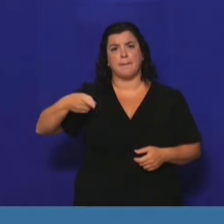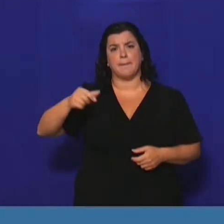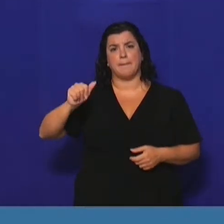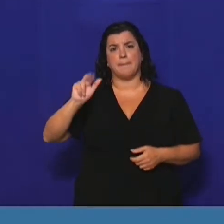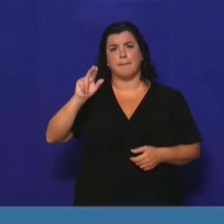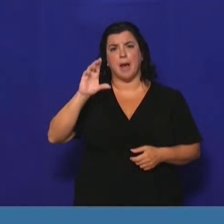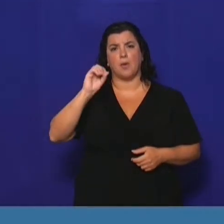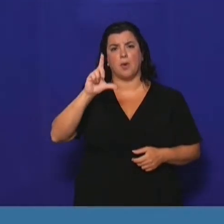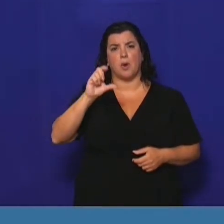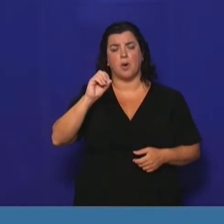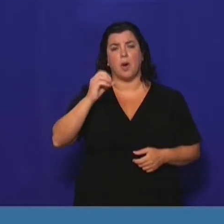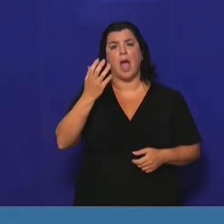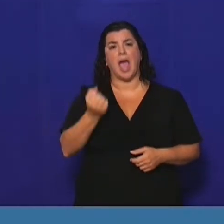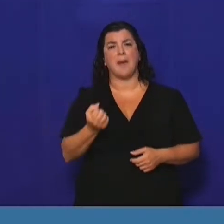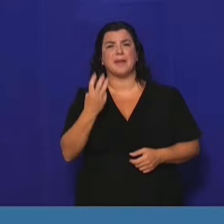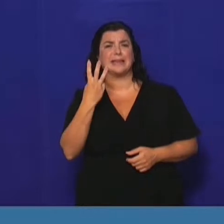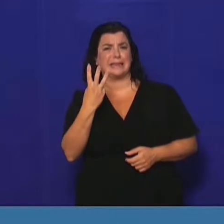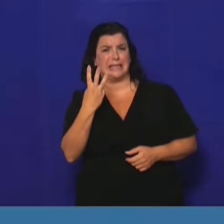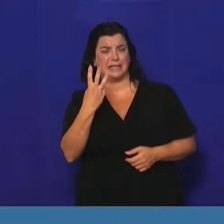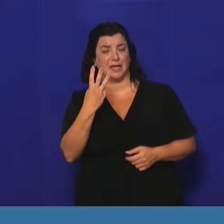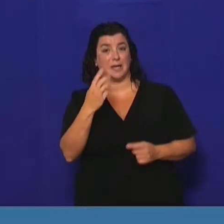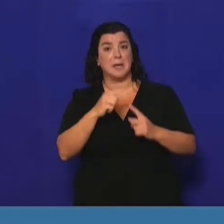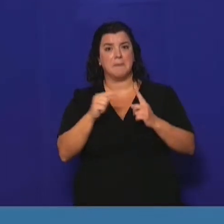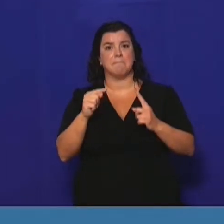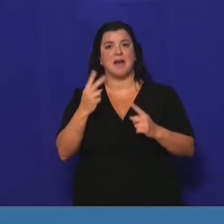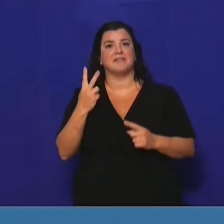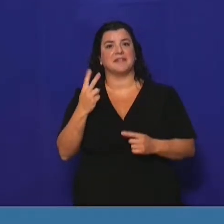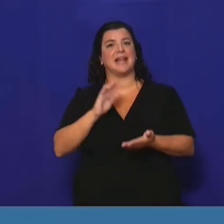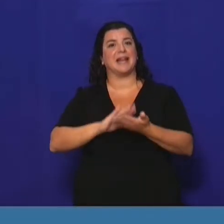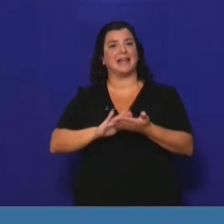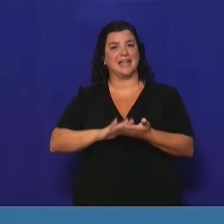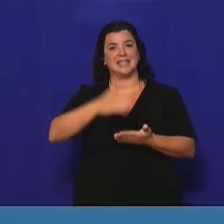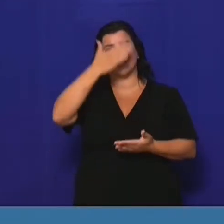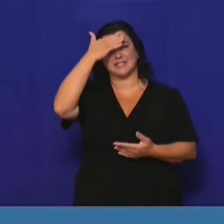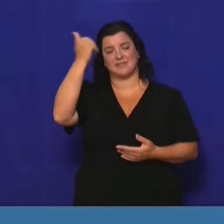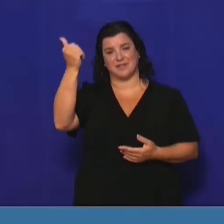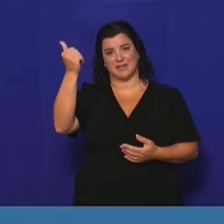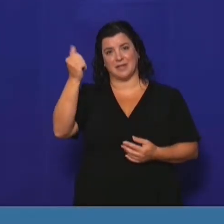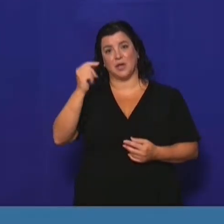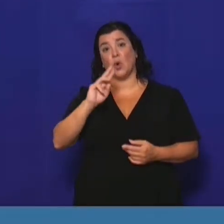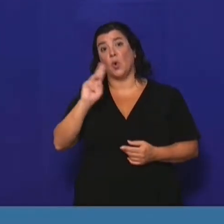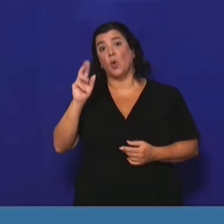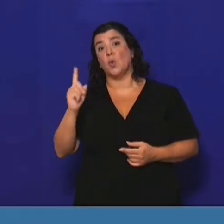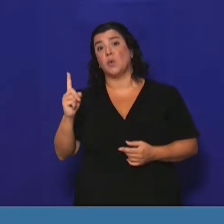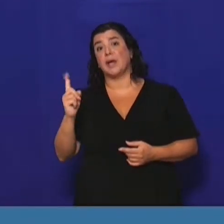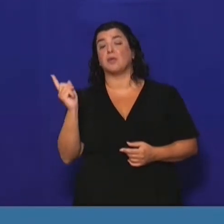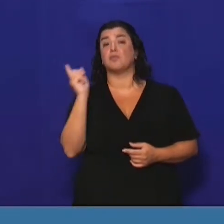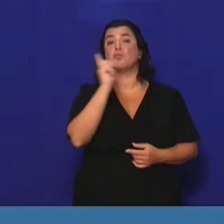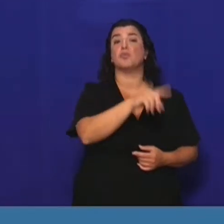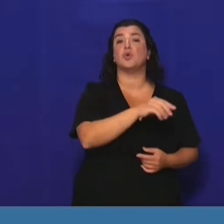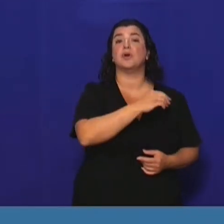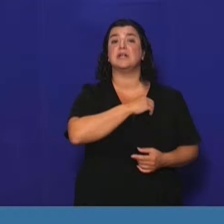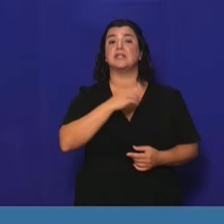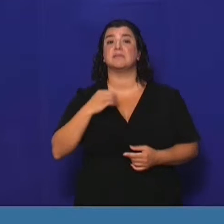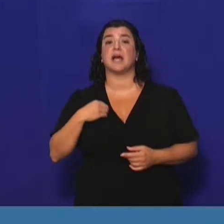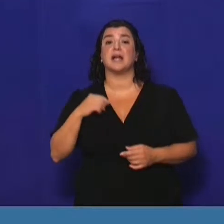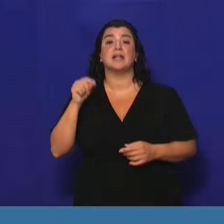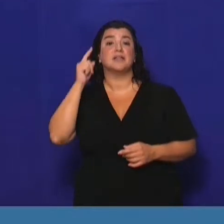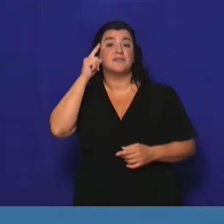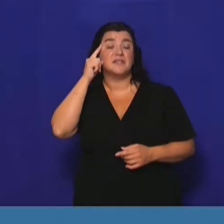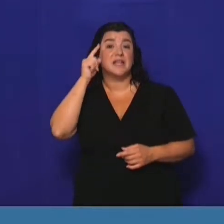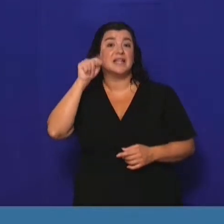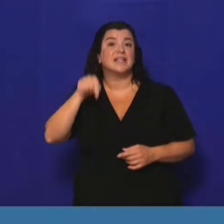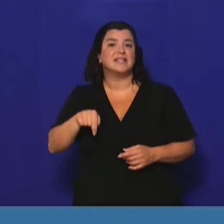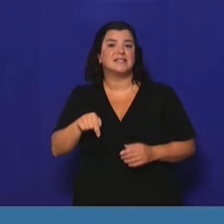3 residenti, 2 minnhom fiqu u għandna każ minnhom li ħadnieh propju St. Thomas Hospital. Ġifi hemmhekk ma ġbaqa' każijiet